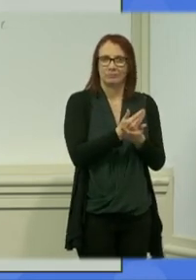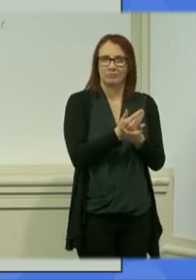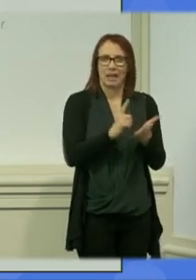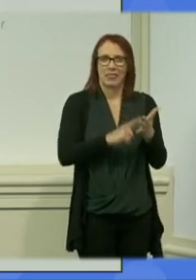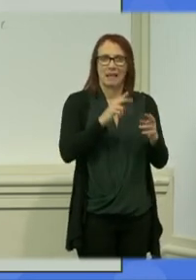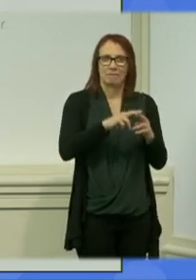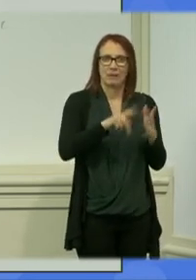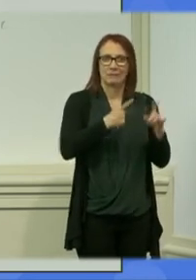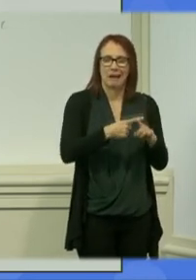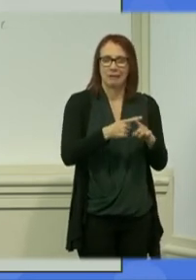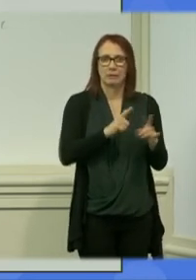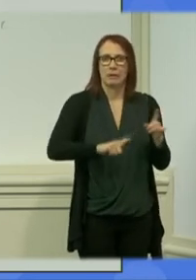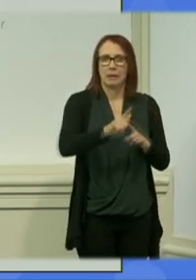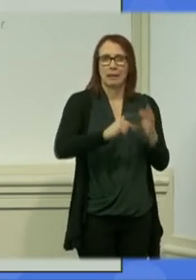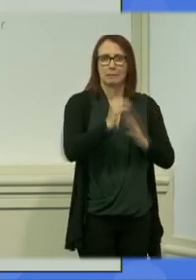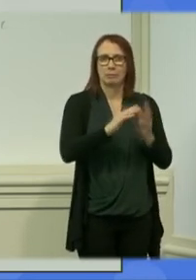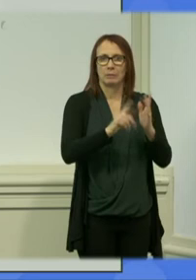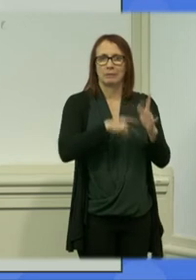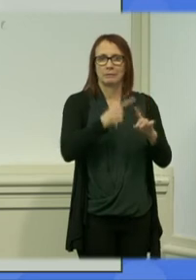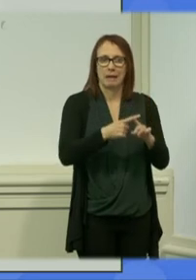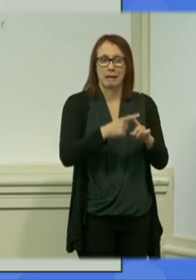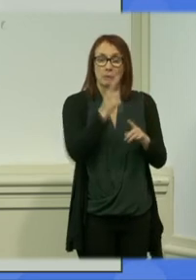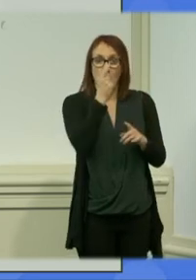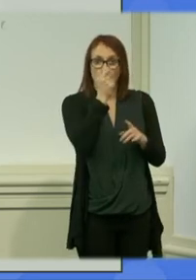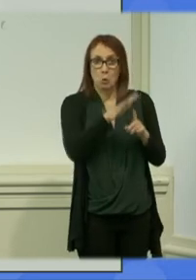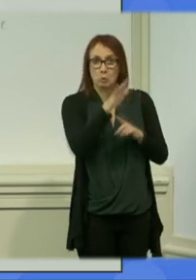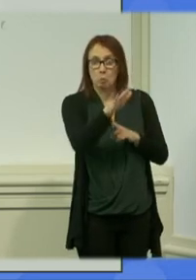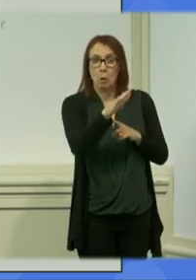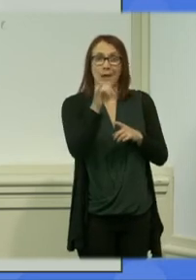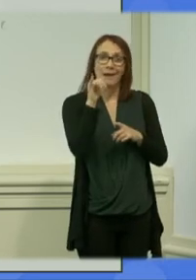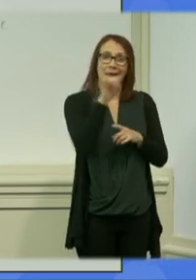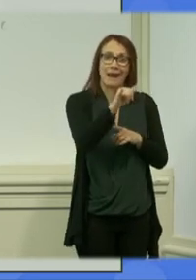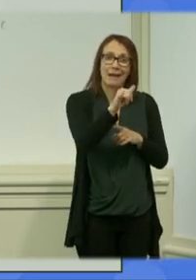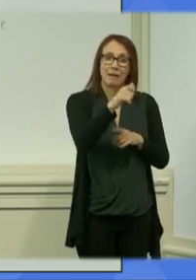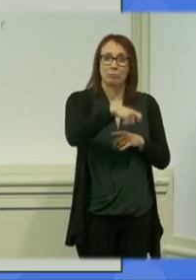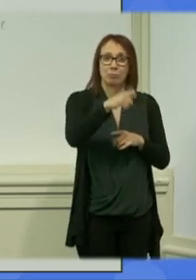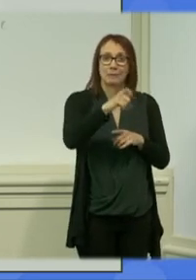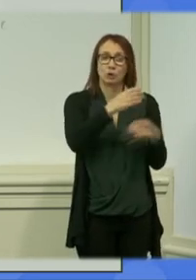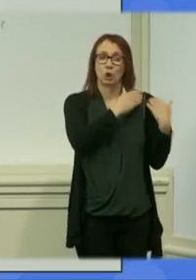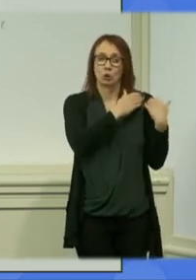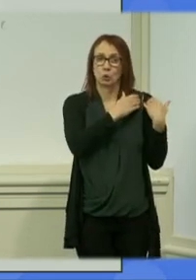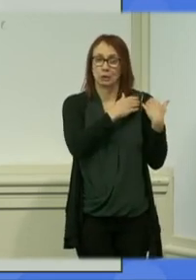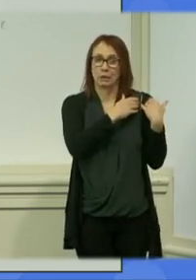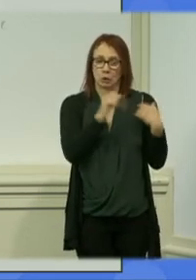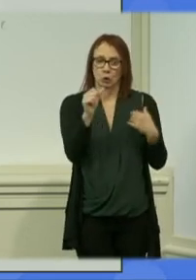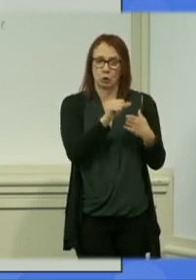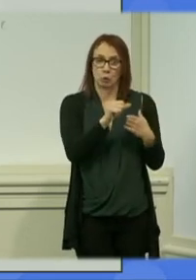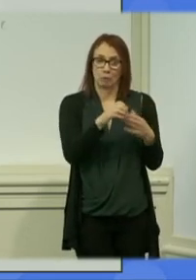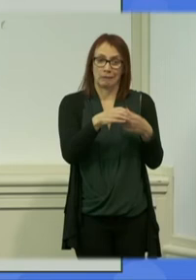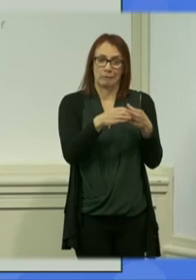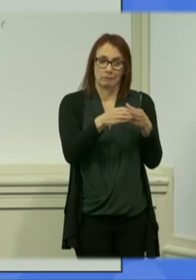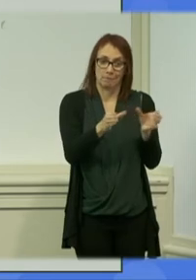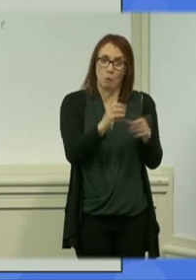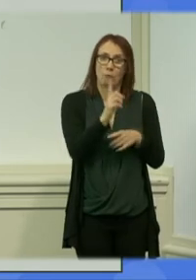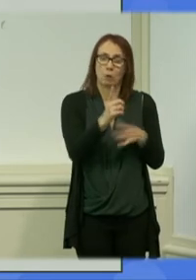may come when they also collect air passenger duty and aggregates levy, because they're meant to be devolved one day, but we haven't got there